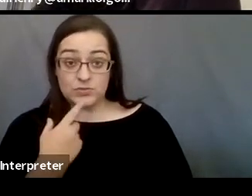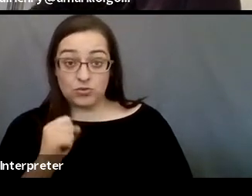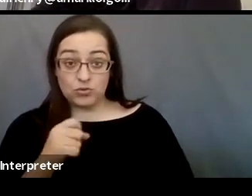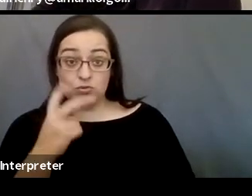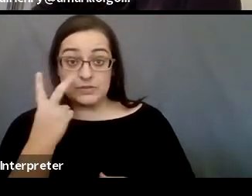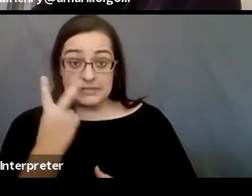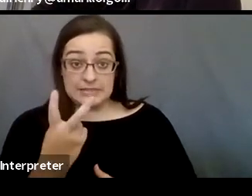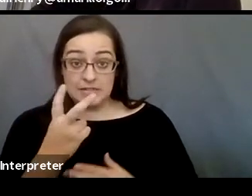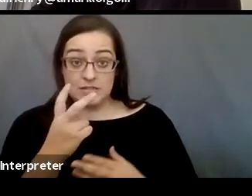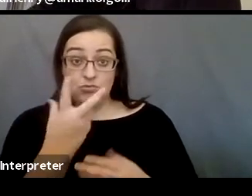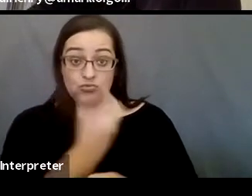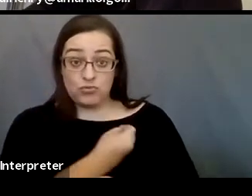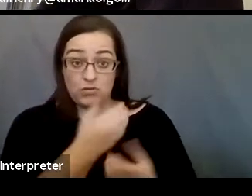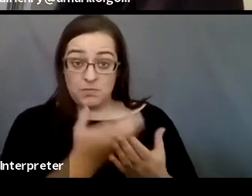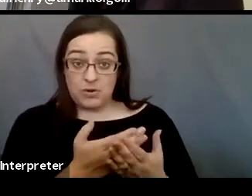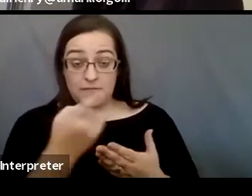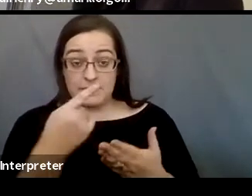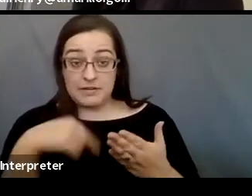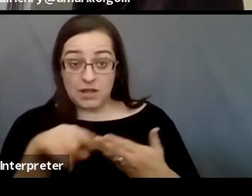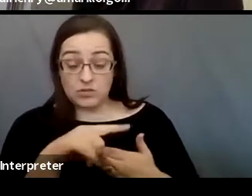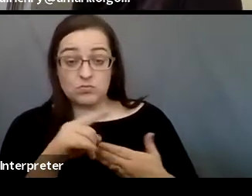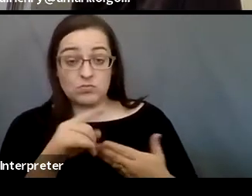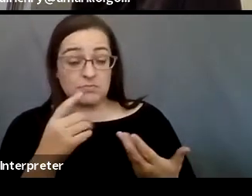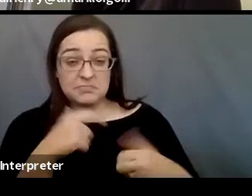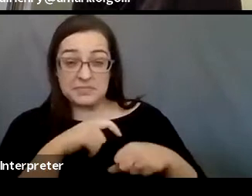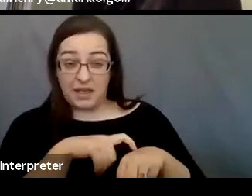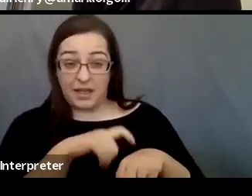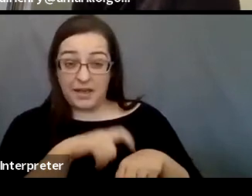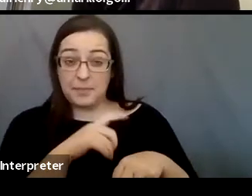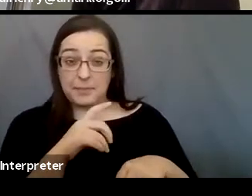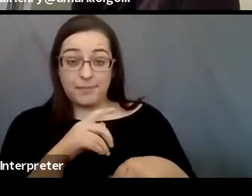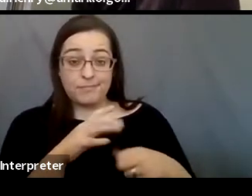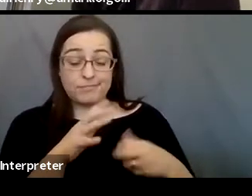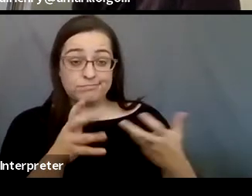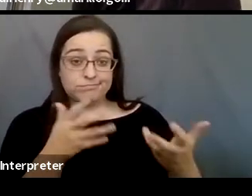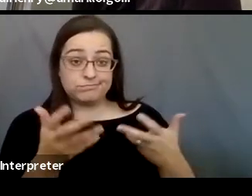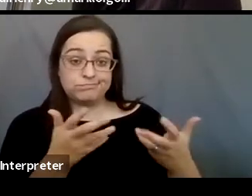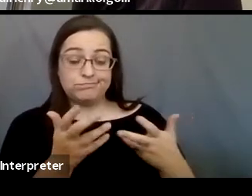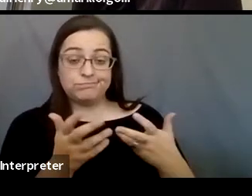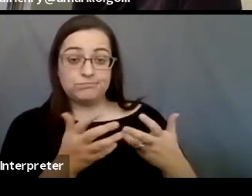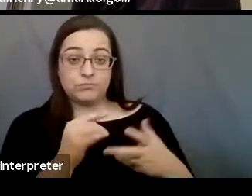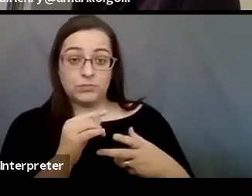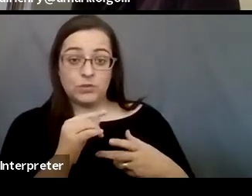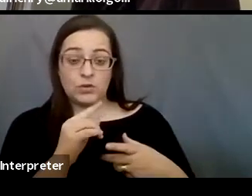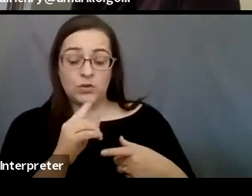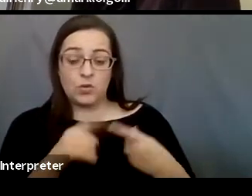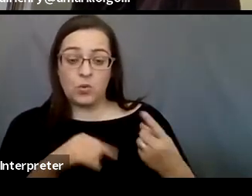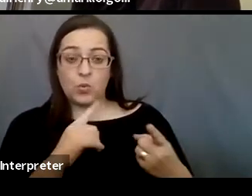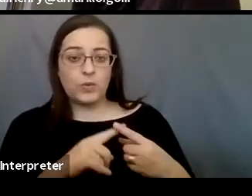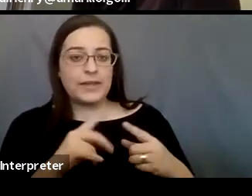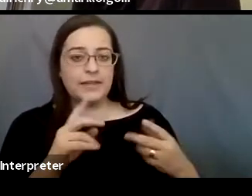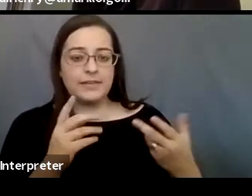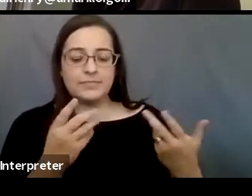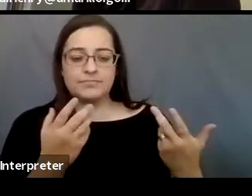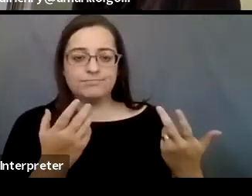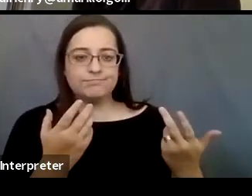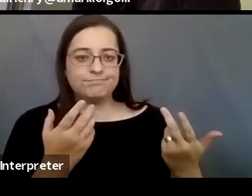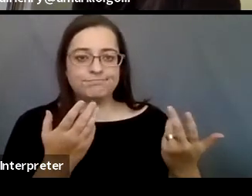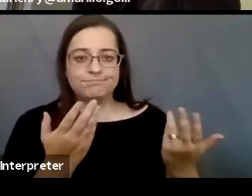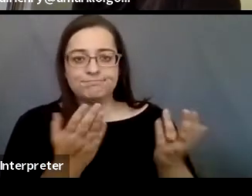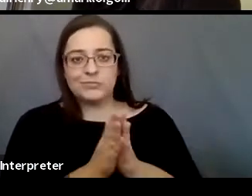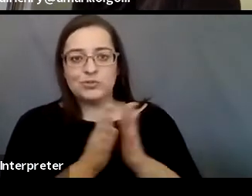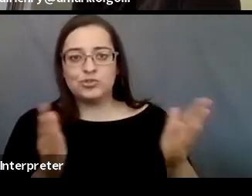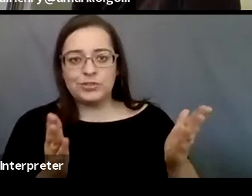as next week. Has there been any timeline on when non-essential